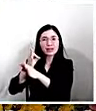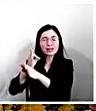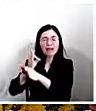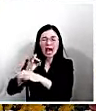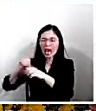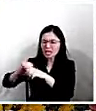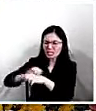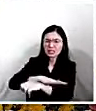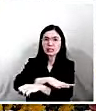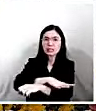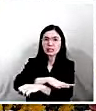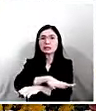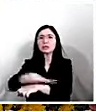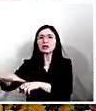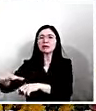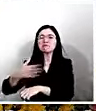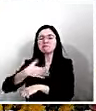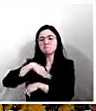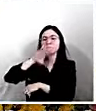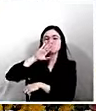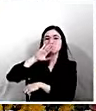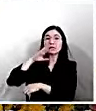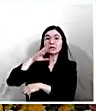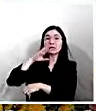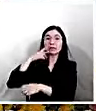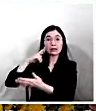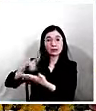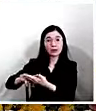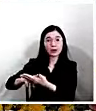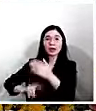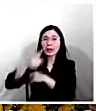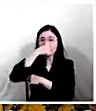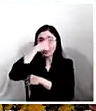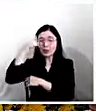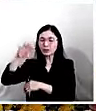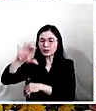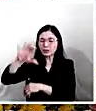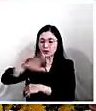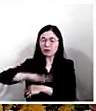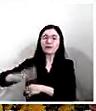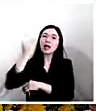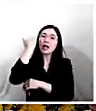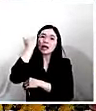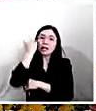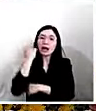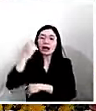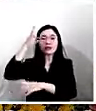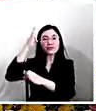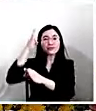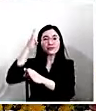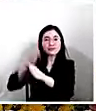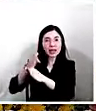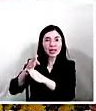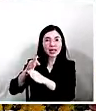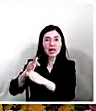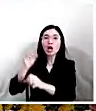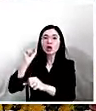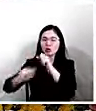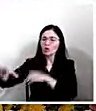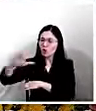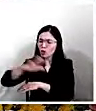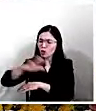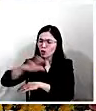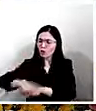discouraging reports. Because of their lack of faith, they were punished for 40 years in the